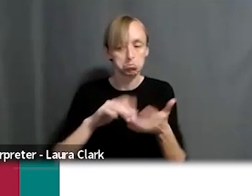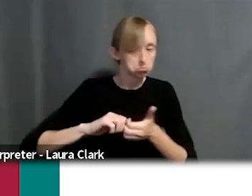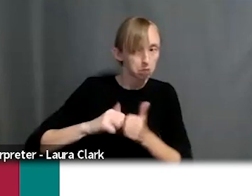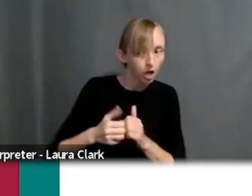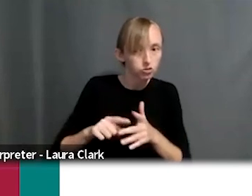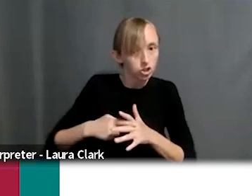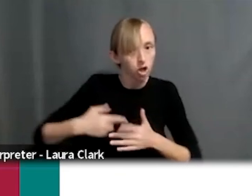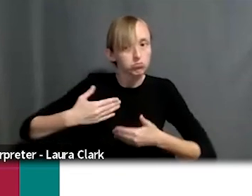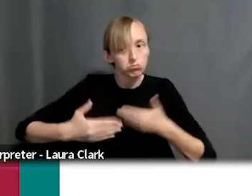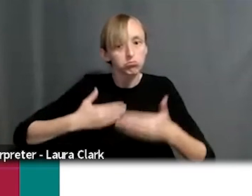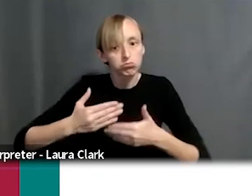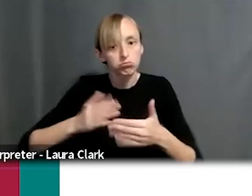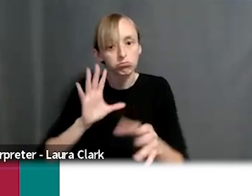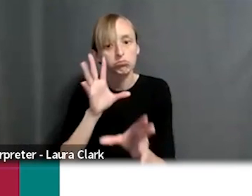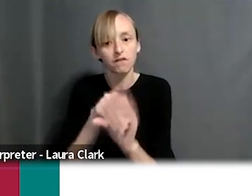involved.